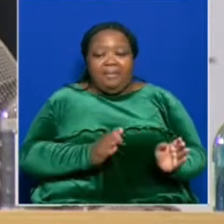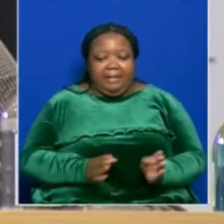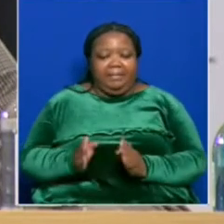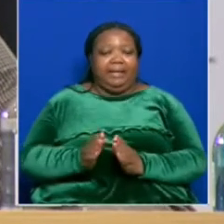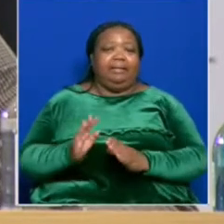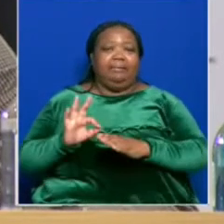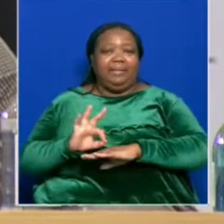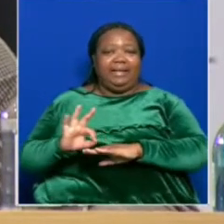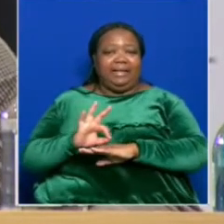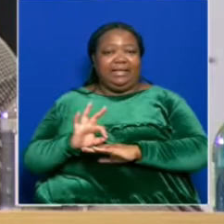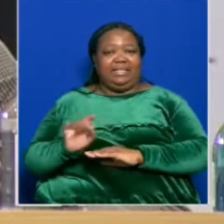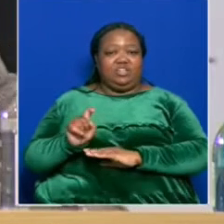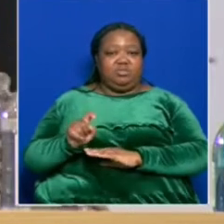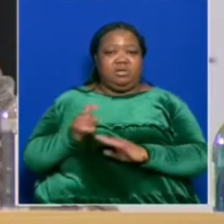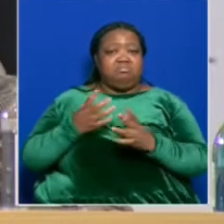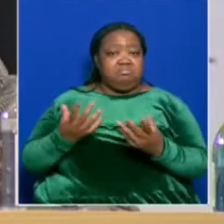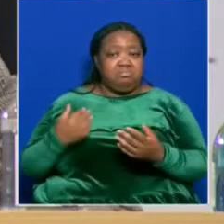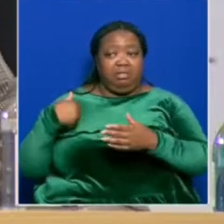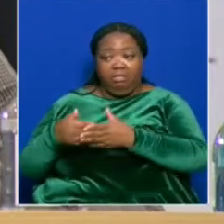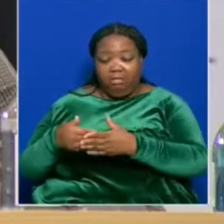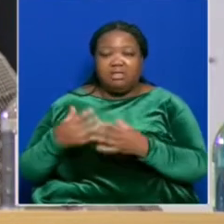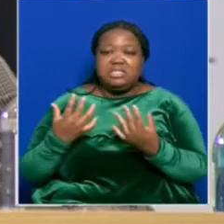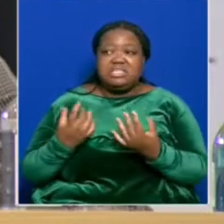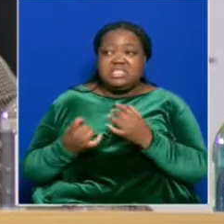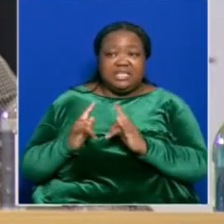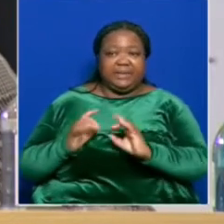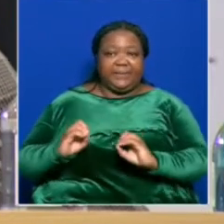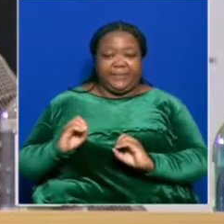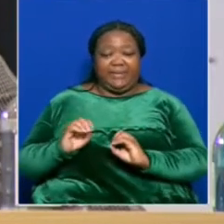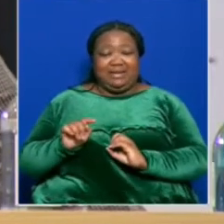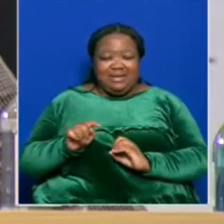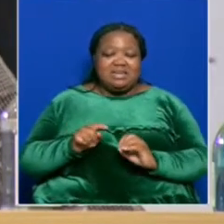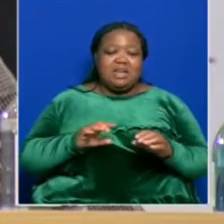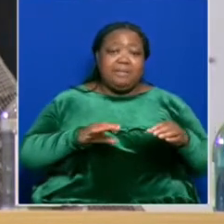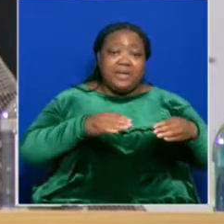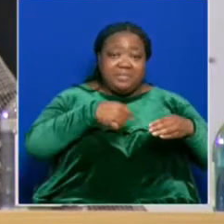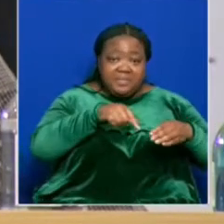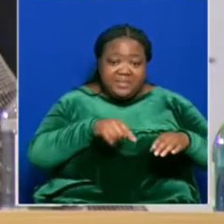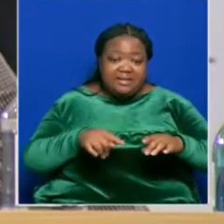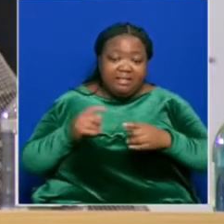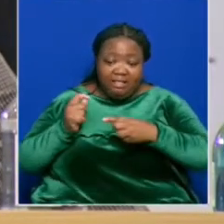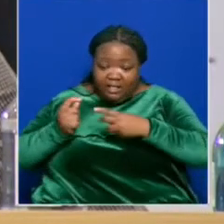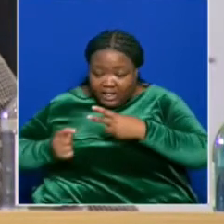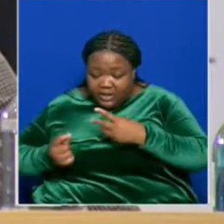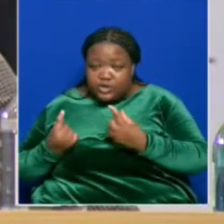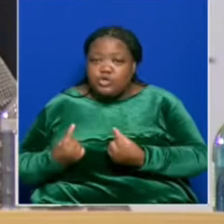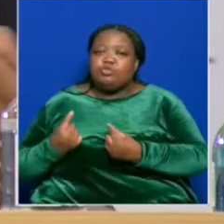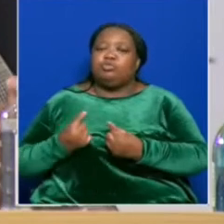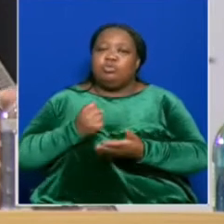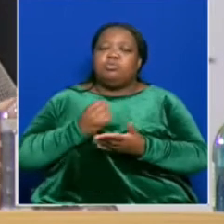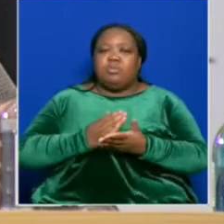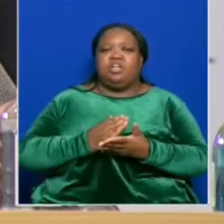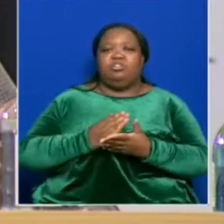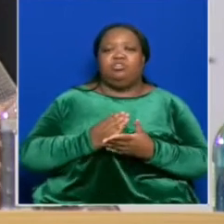there at the city at one point in time. And this is one mechanism that forces that through, and it's a double-edged sword in a positive way. One, we're